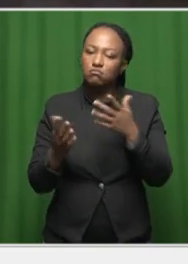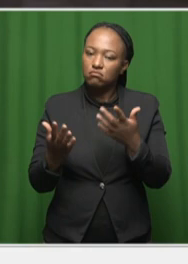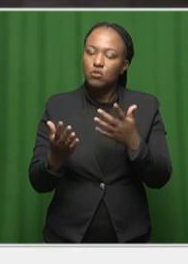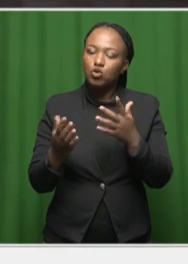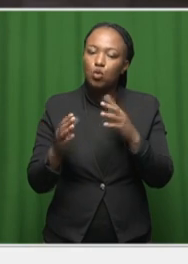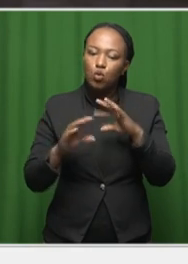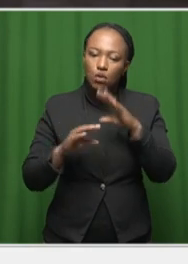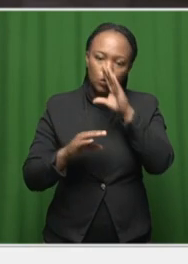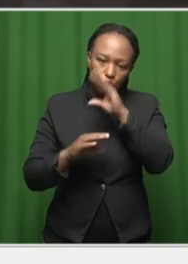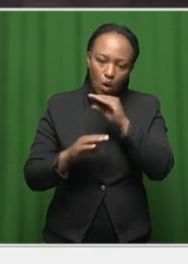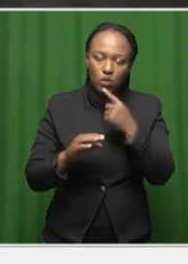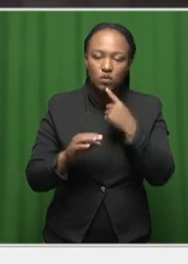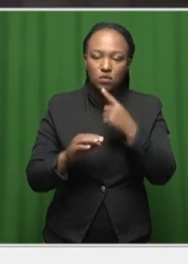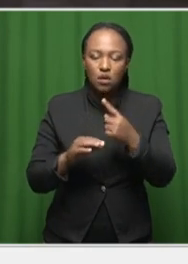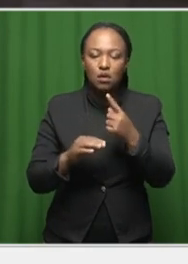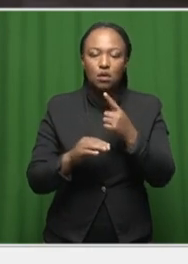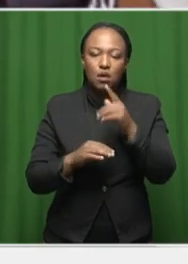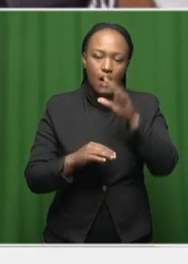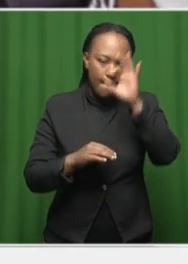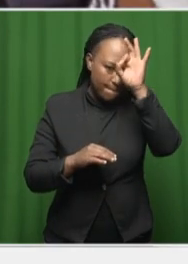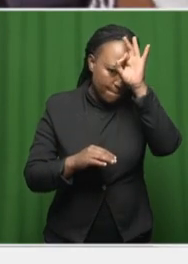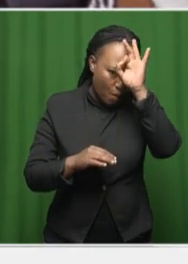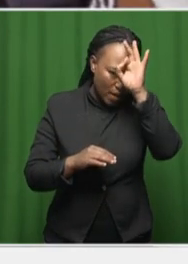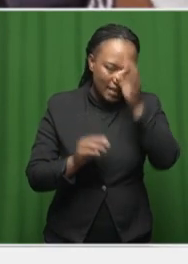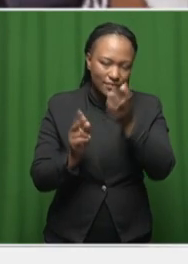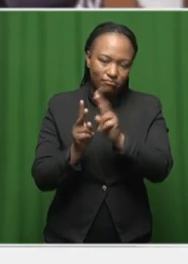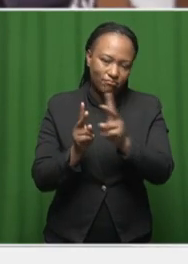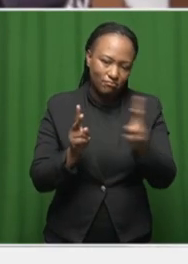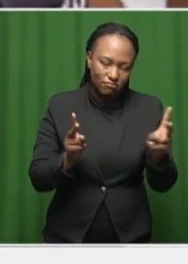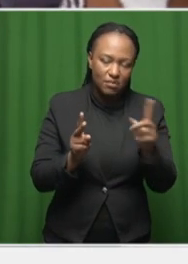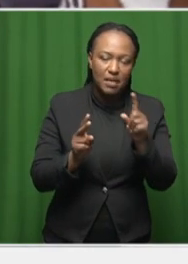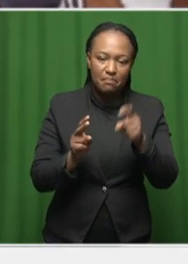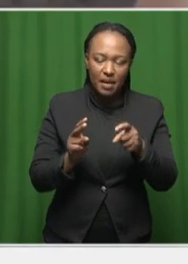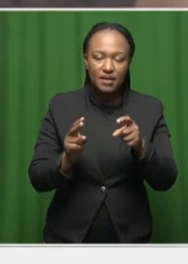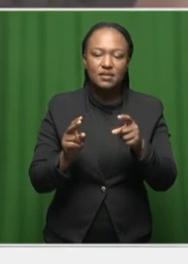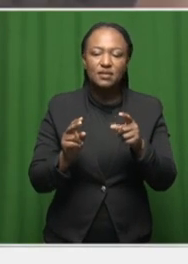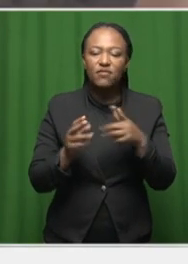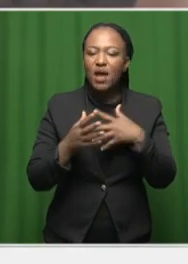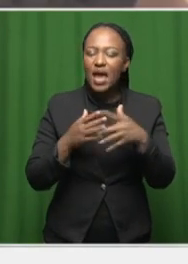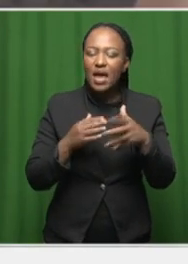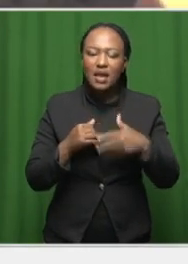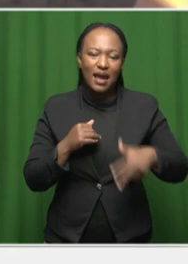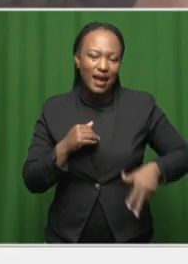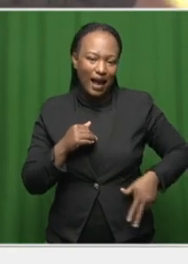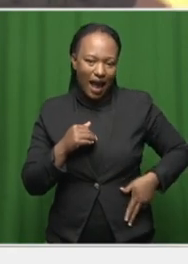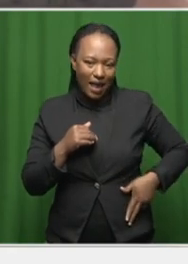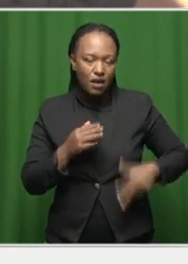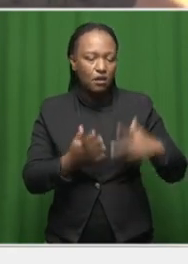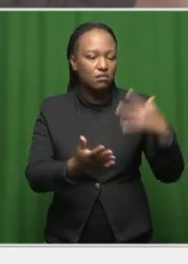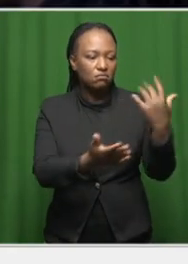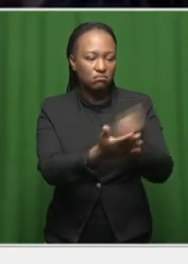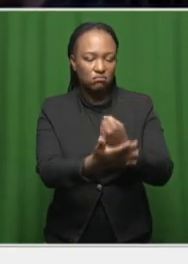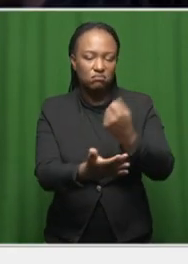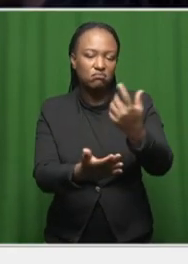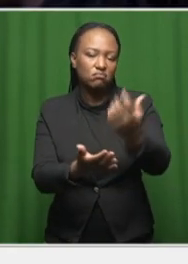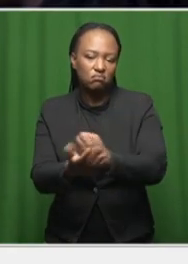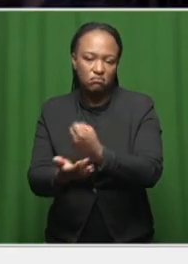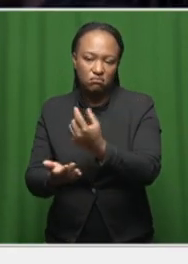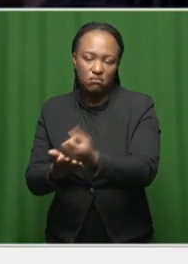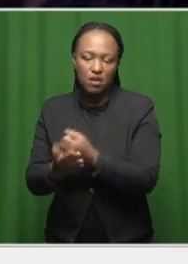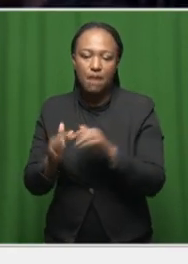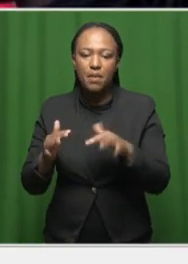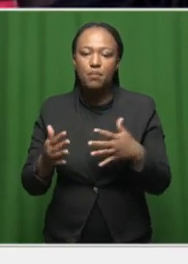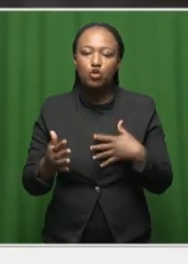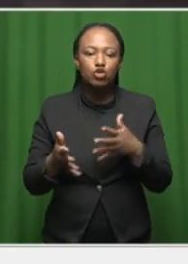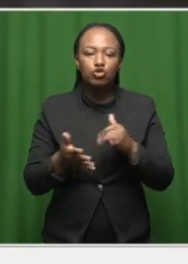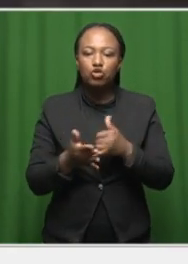need the law enforcement agency to actually take illegal firearms from people who are roaming